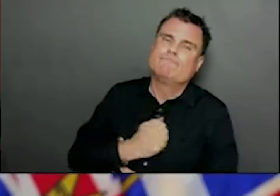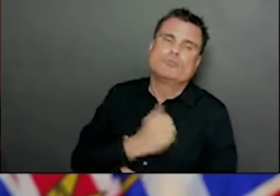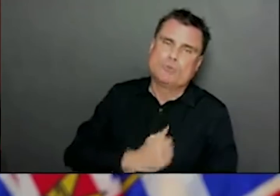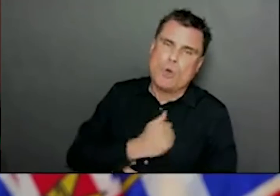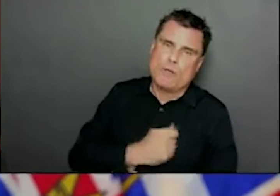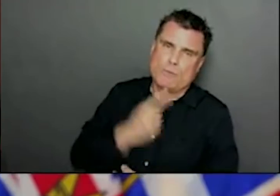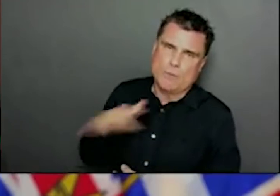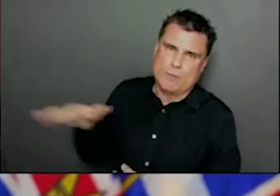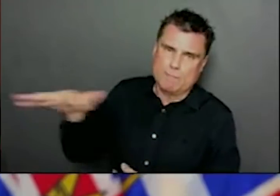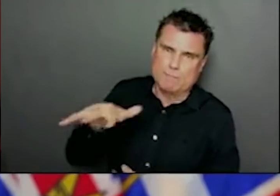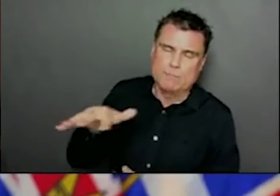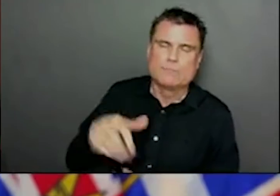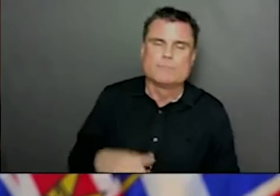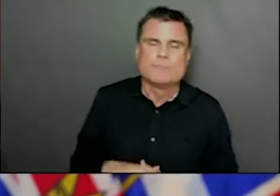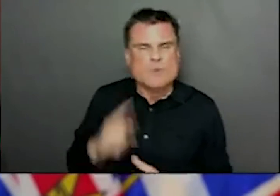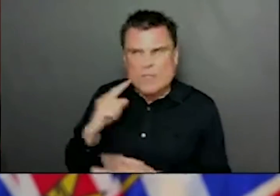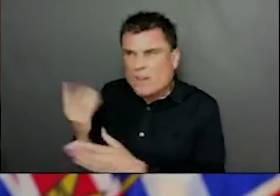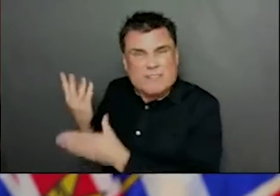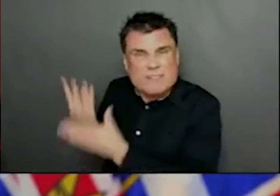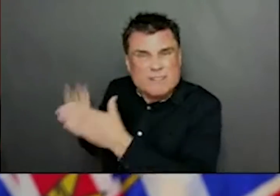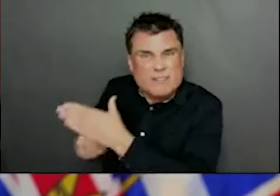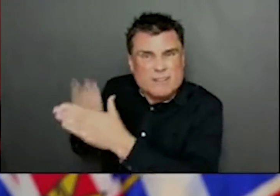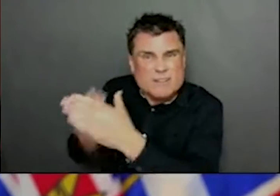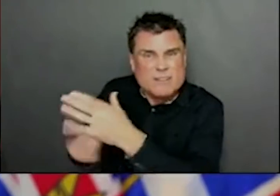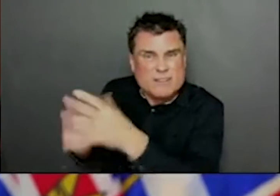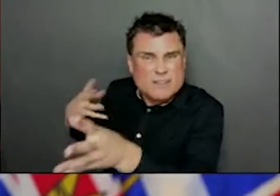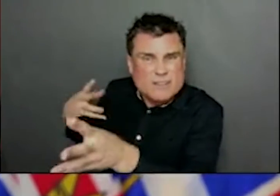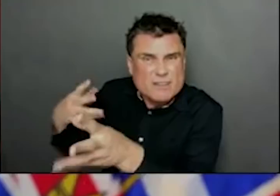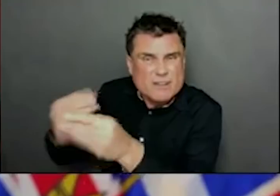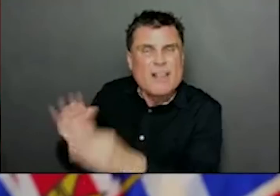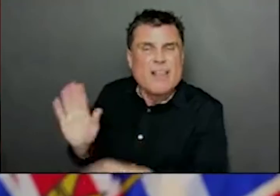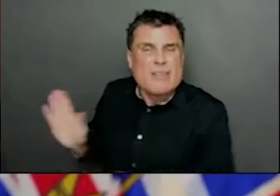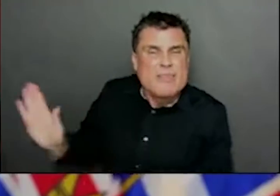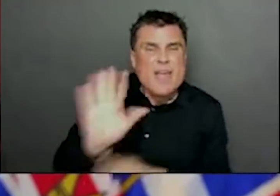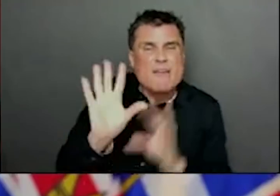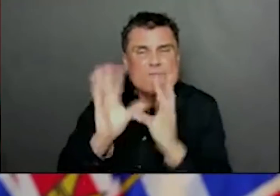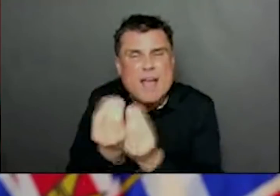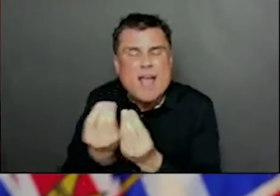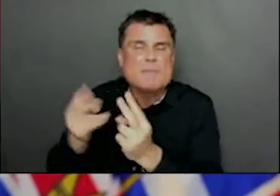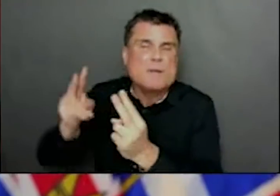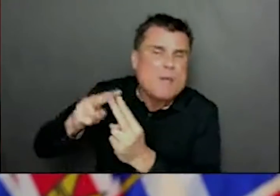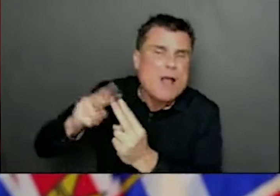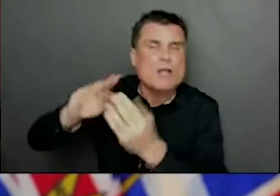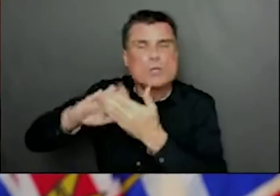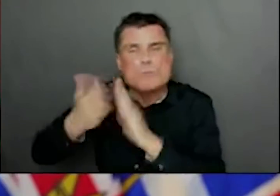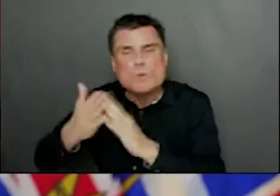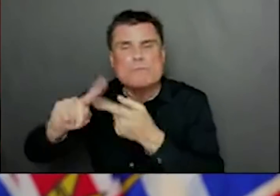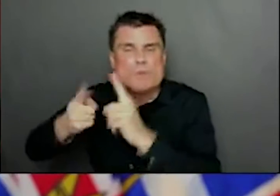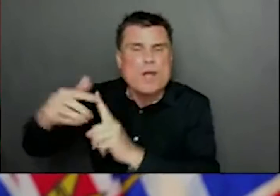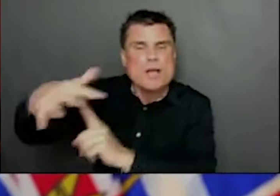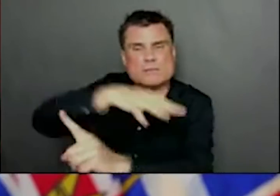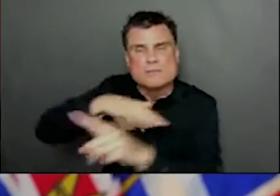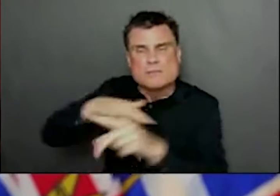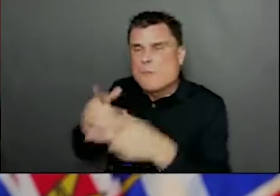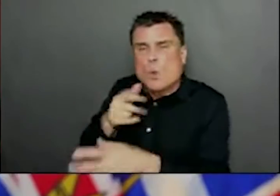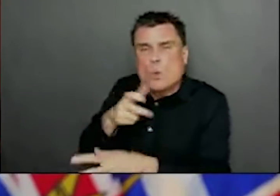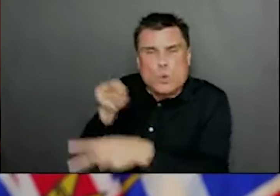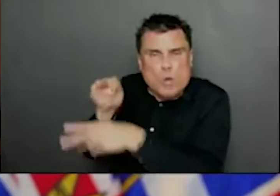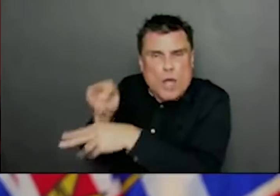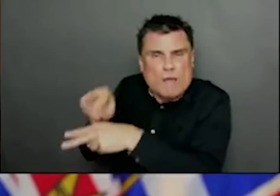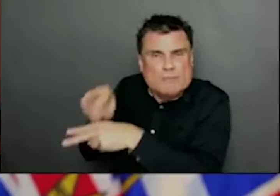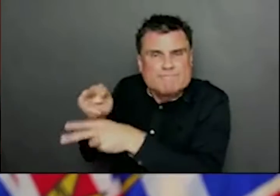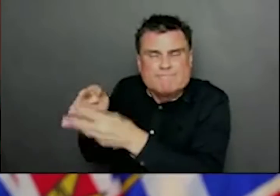their families, their care providers, and their communities mourn the loss of their loved ones, and we feel your loss as